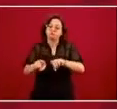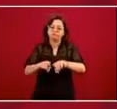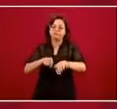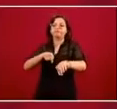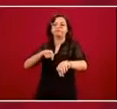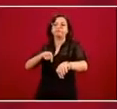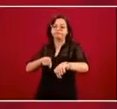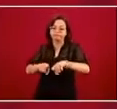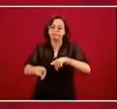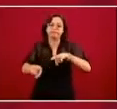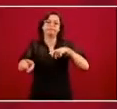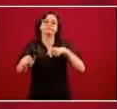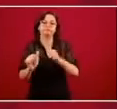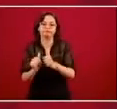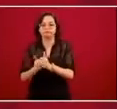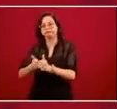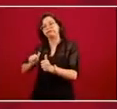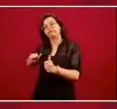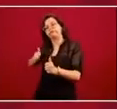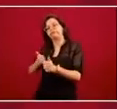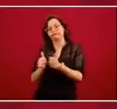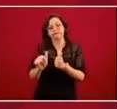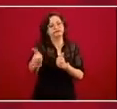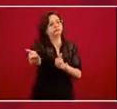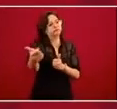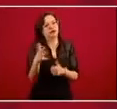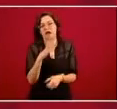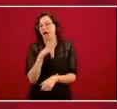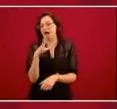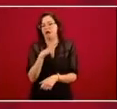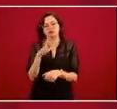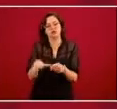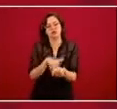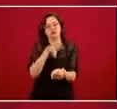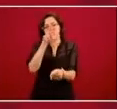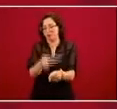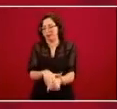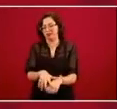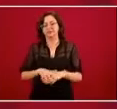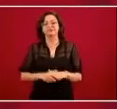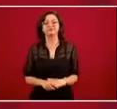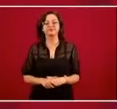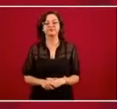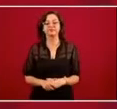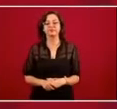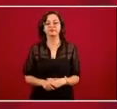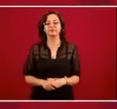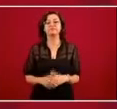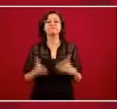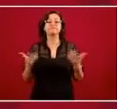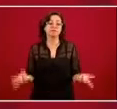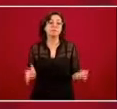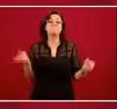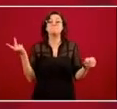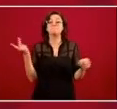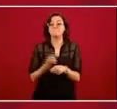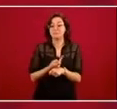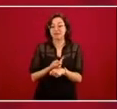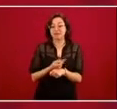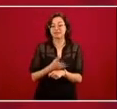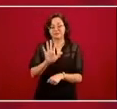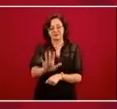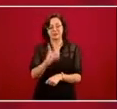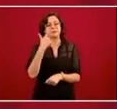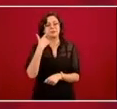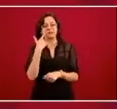an important asynchrony, an important time discrepancy between regions and between countries. Just